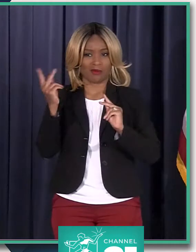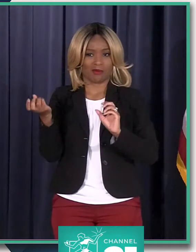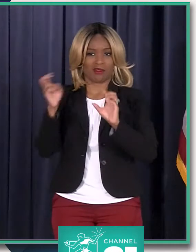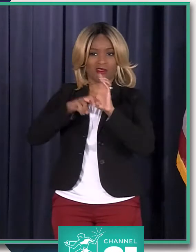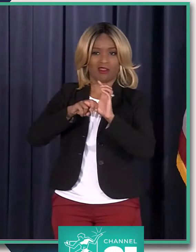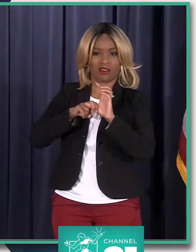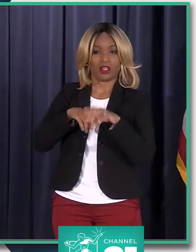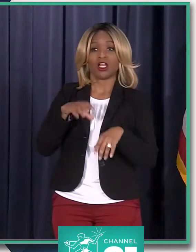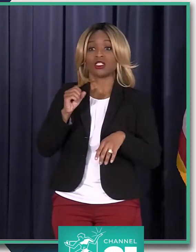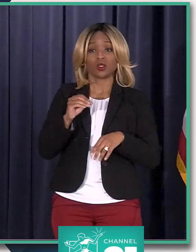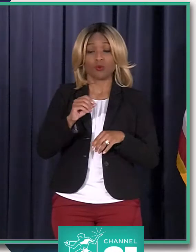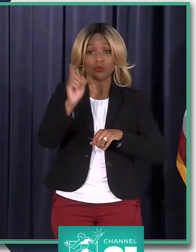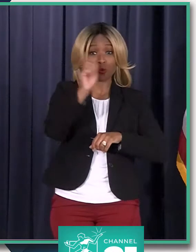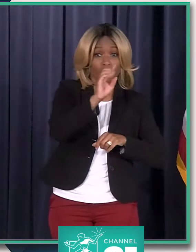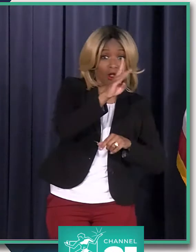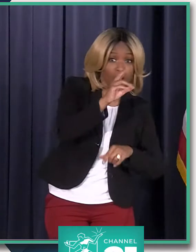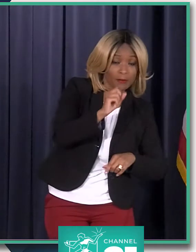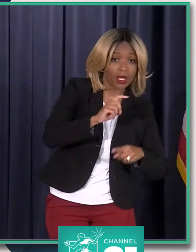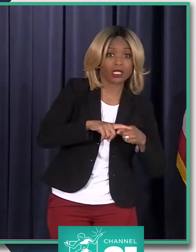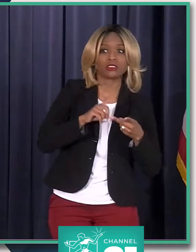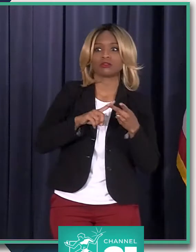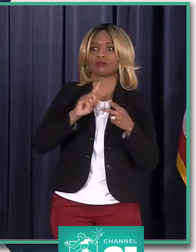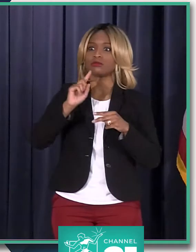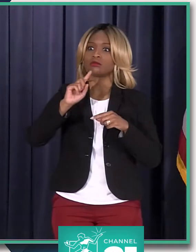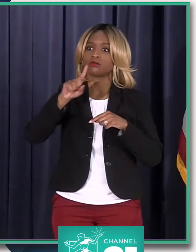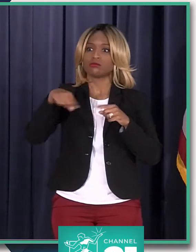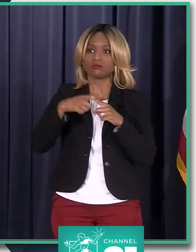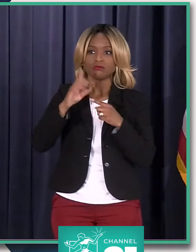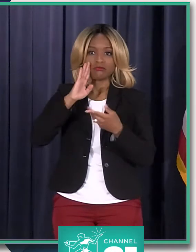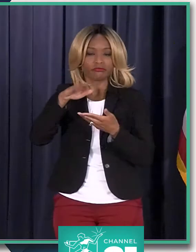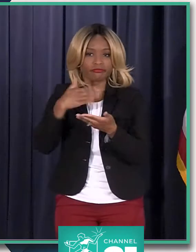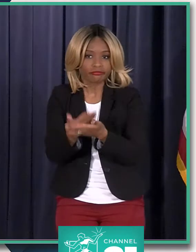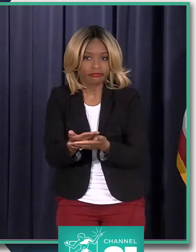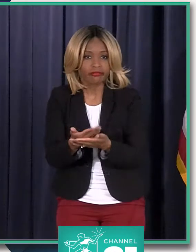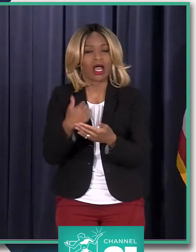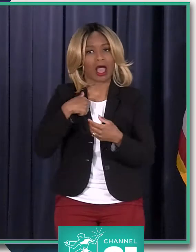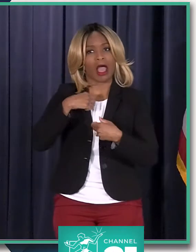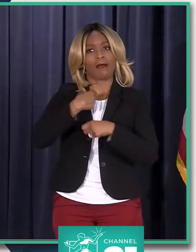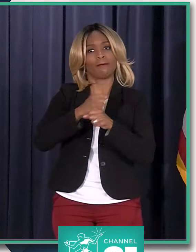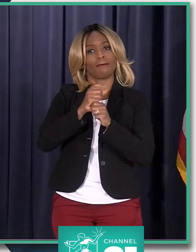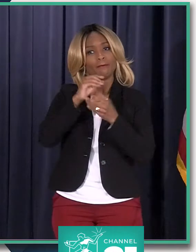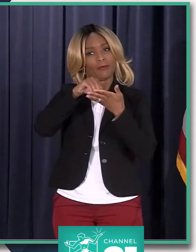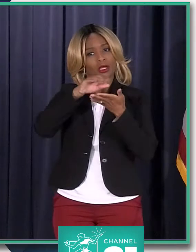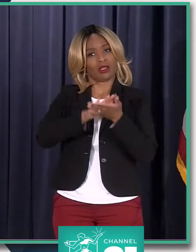the bus is, when is it going to be there, I made sure that it was put on